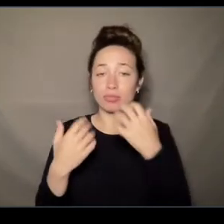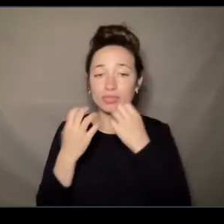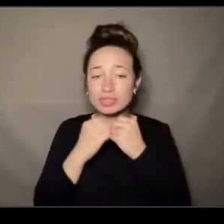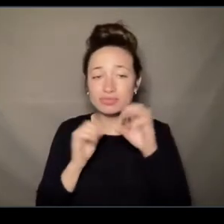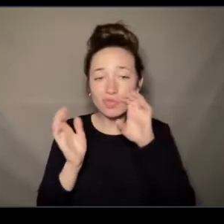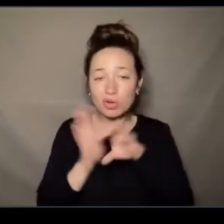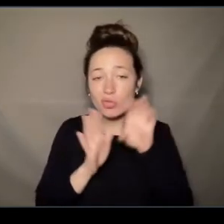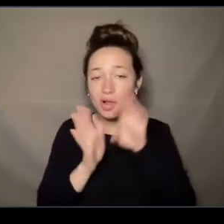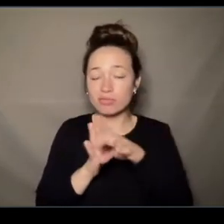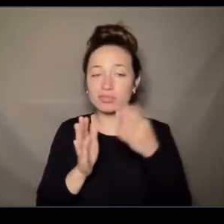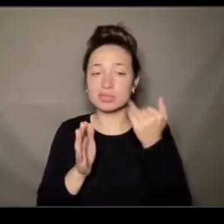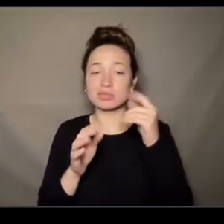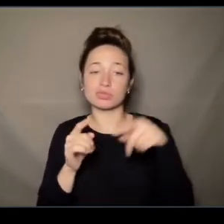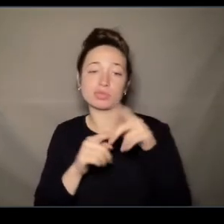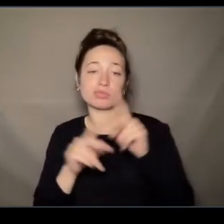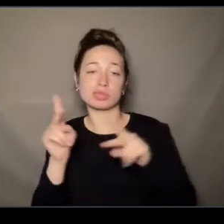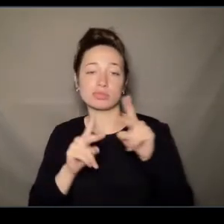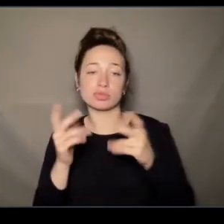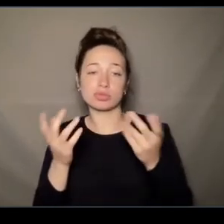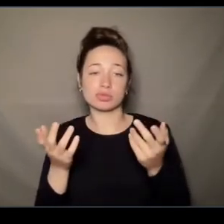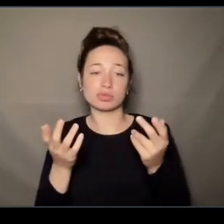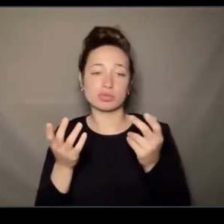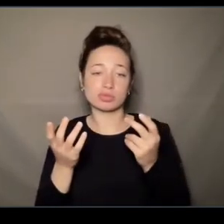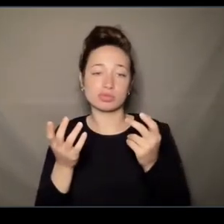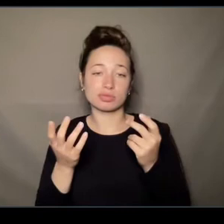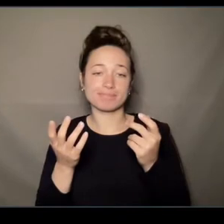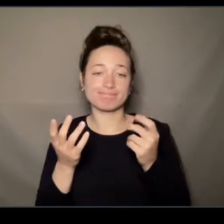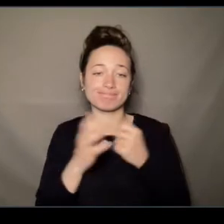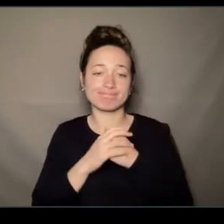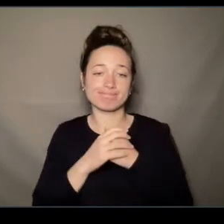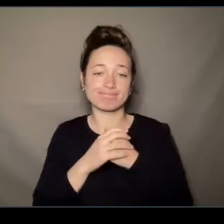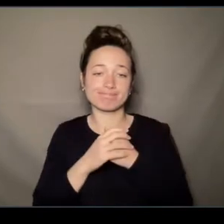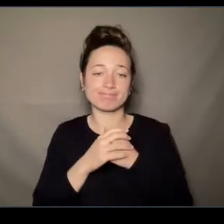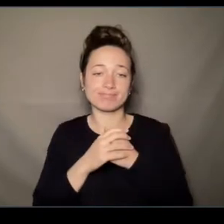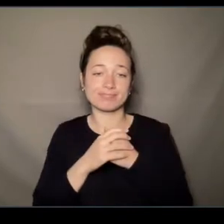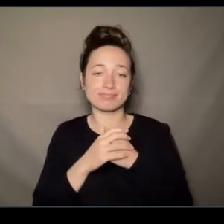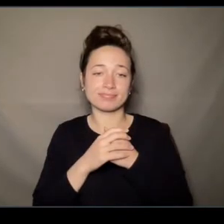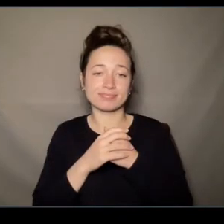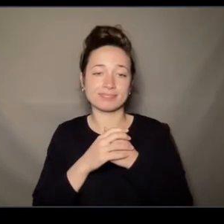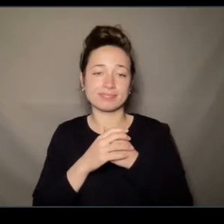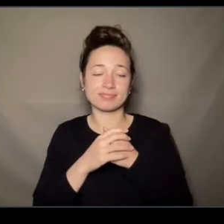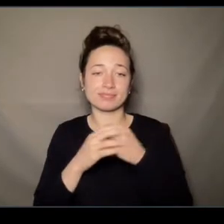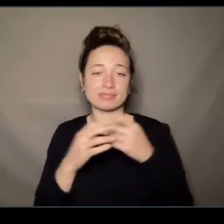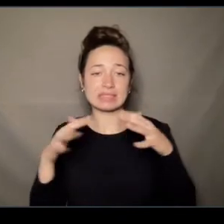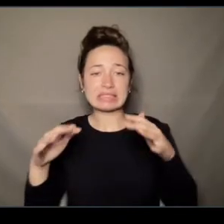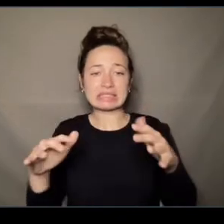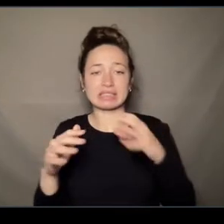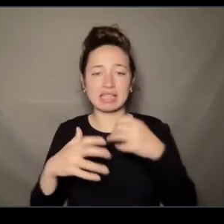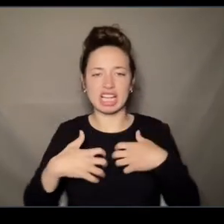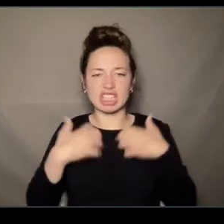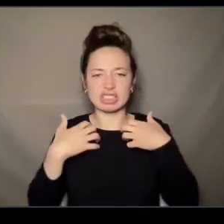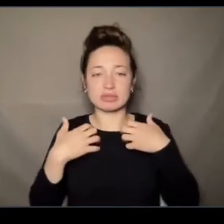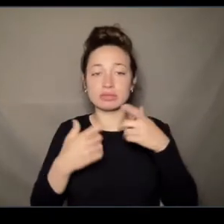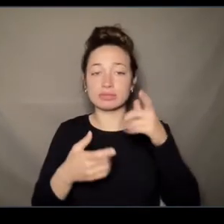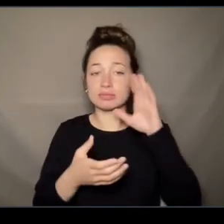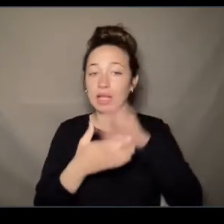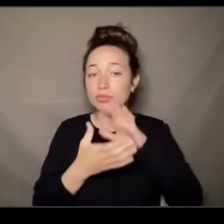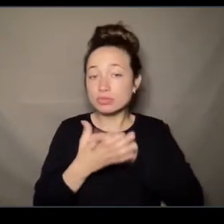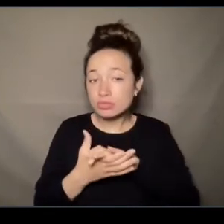precious photographs, because when people are in that time of great anxiety and